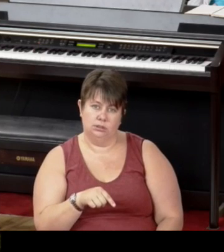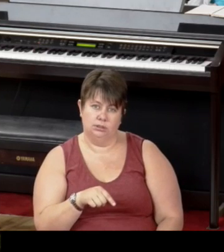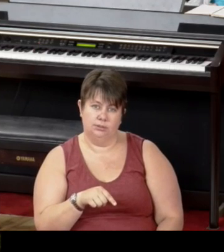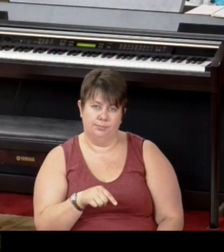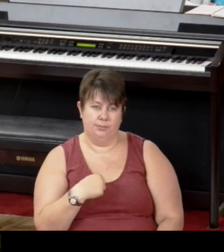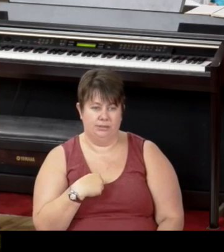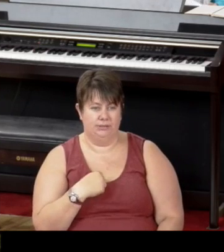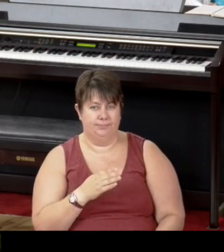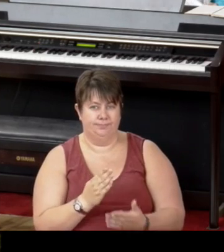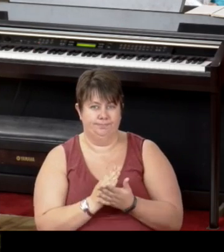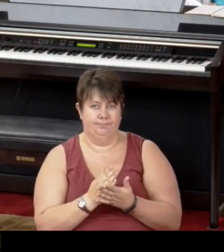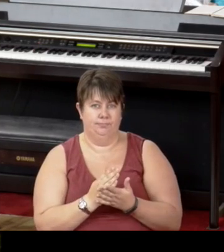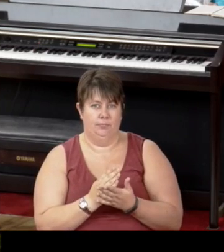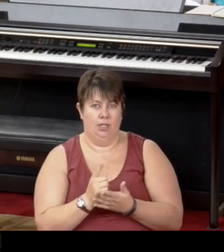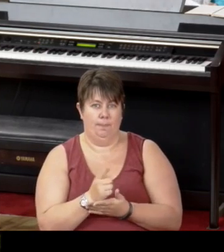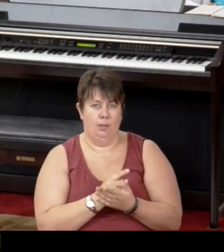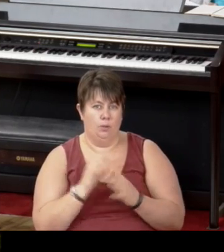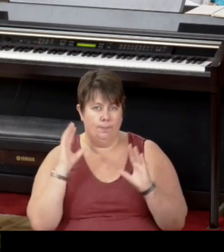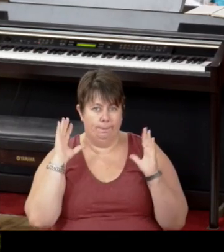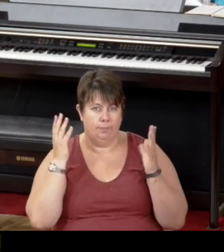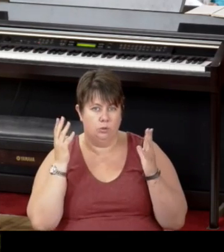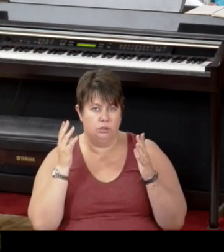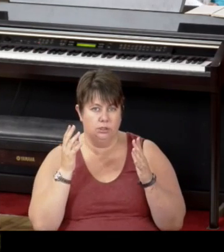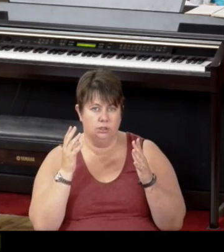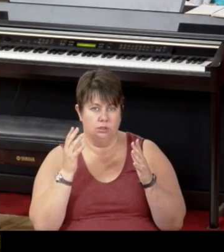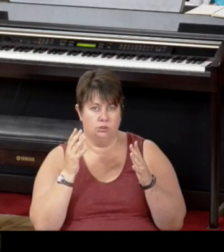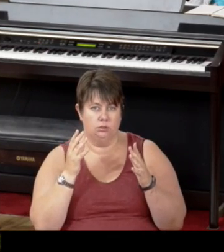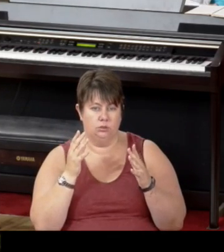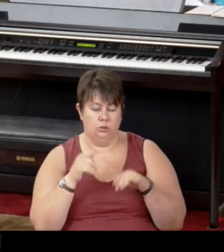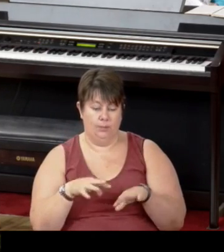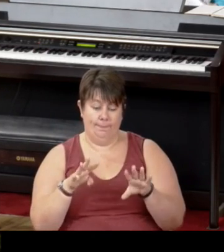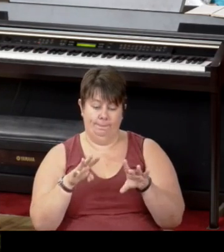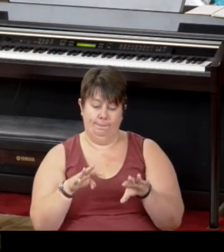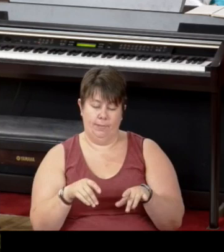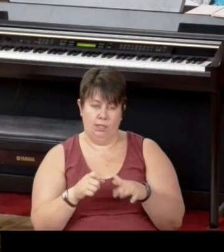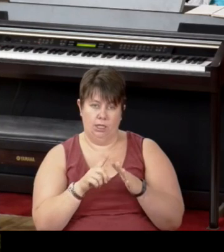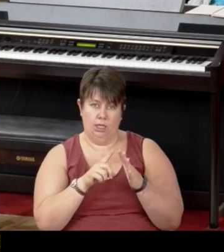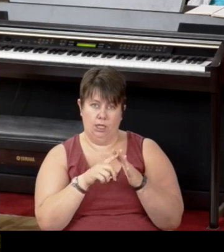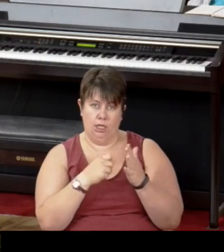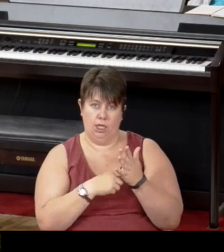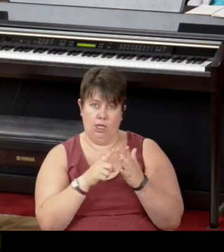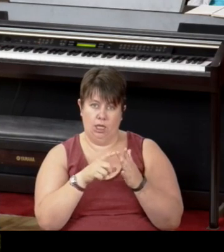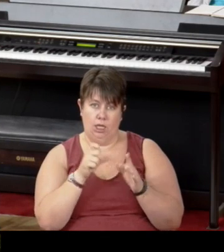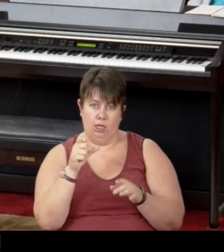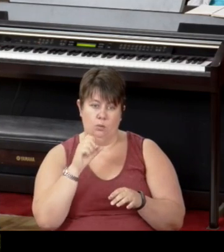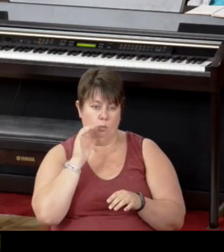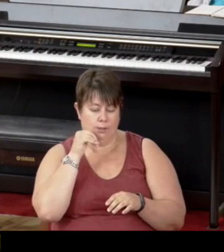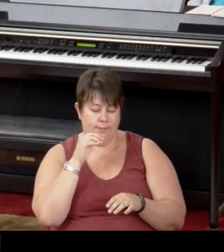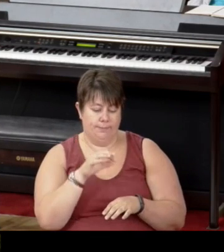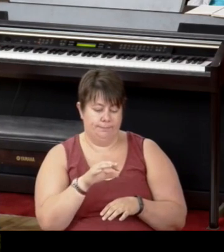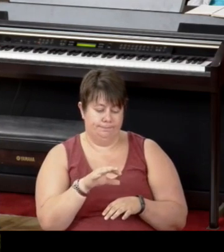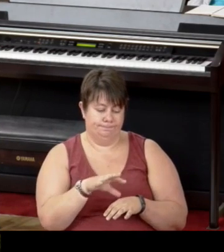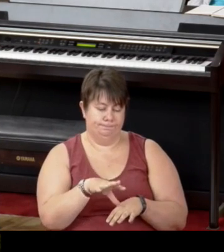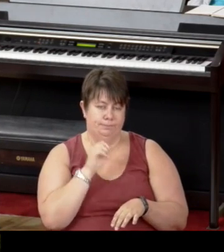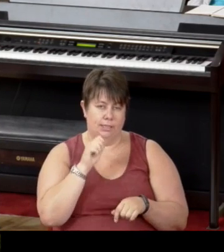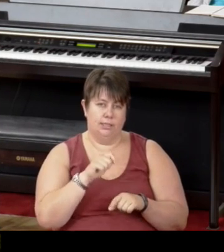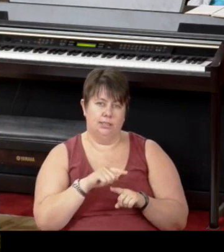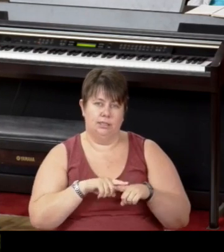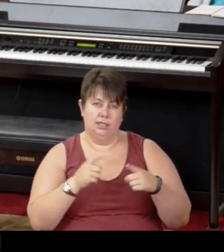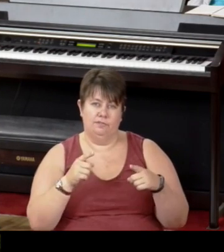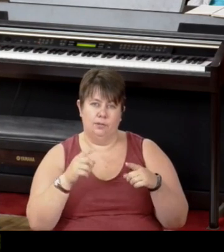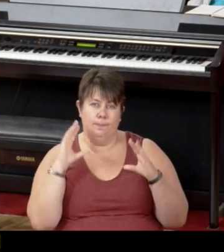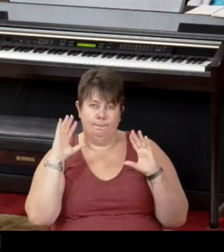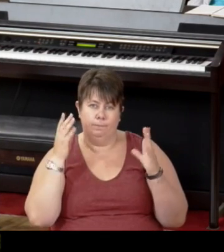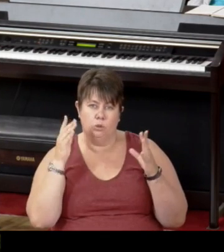been familiar, so Eric has chosen another tune, Rudlan, and we will sing to that tune. If you are